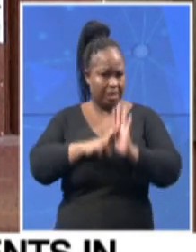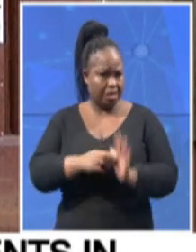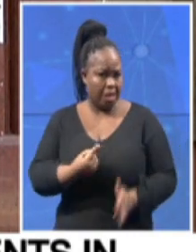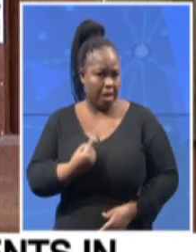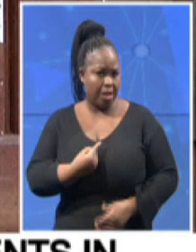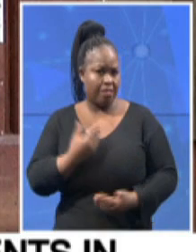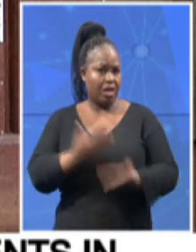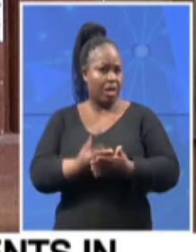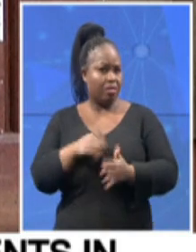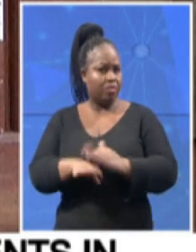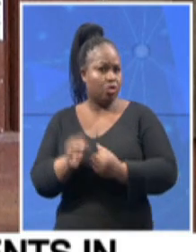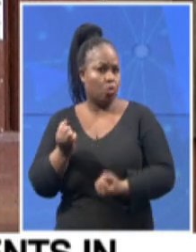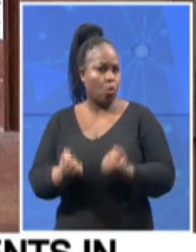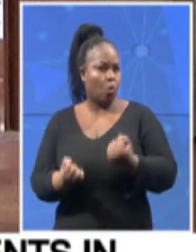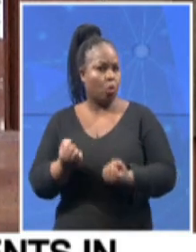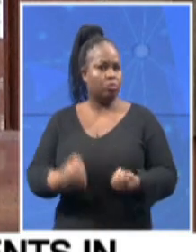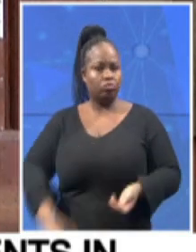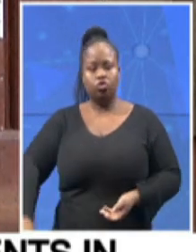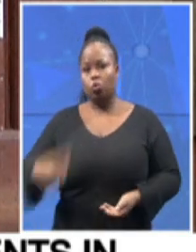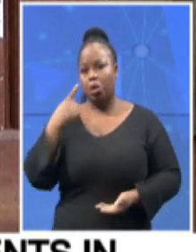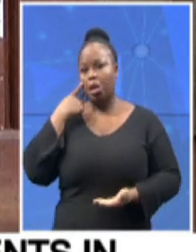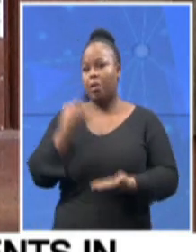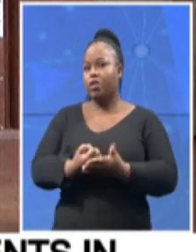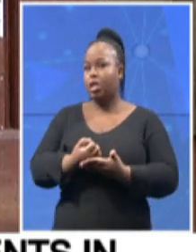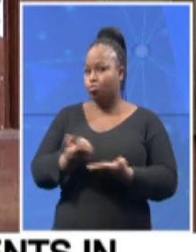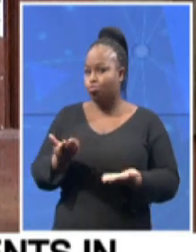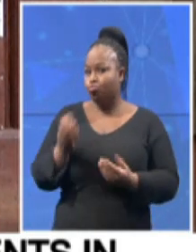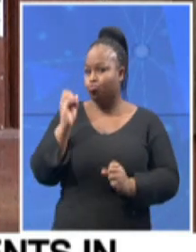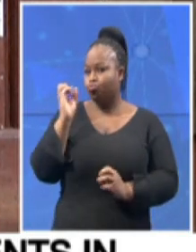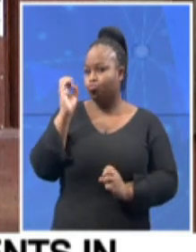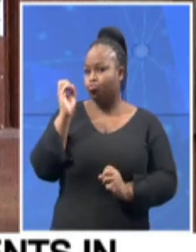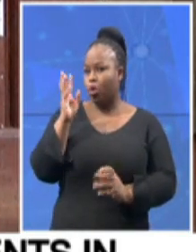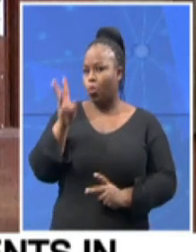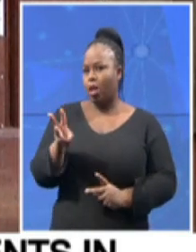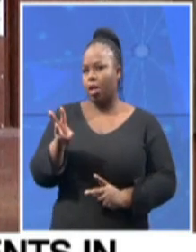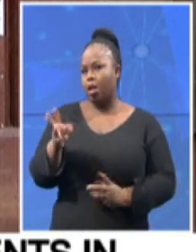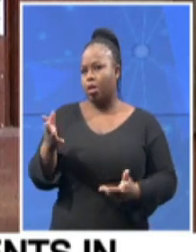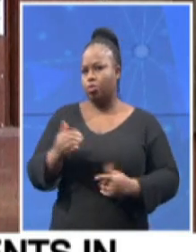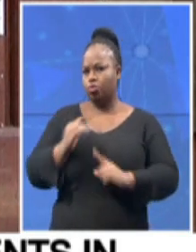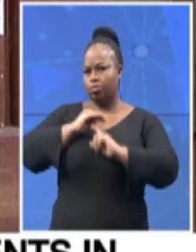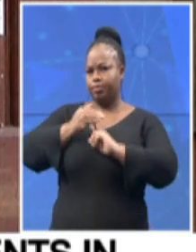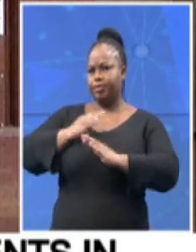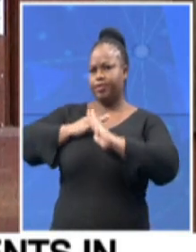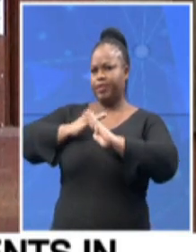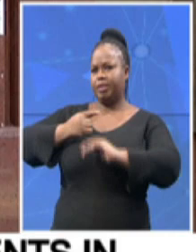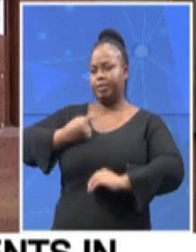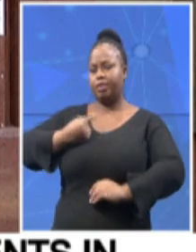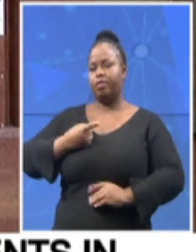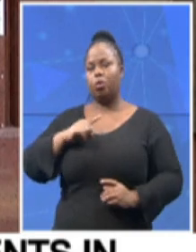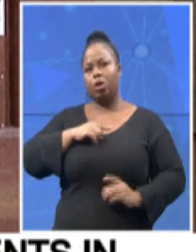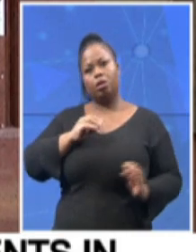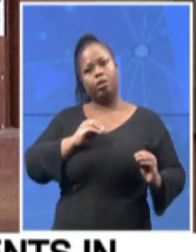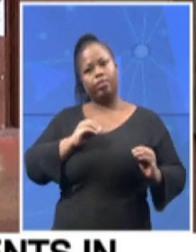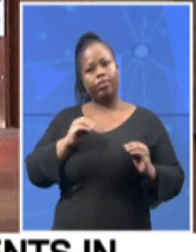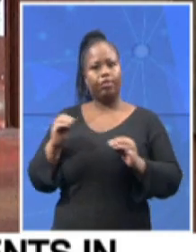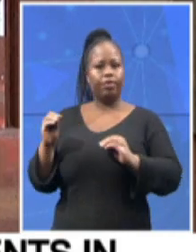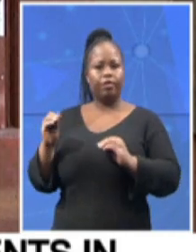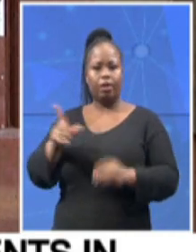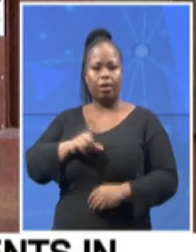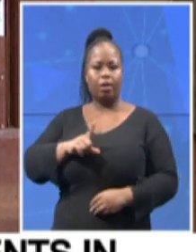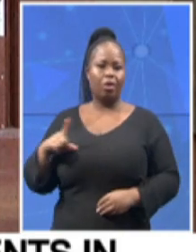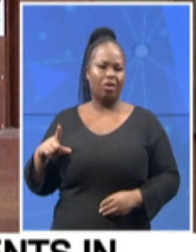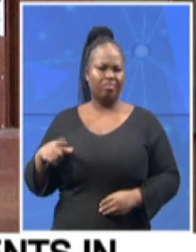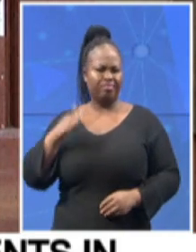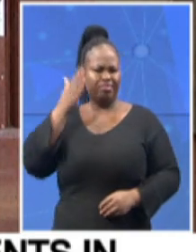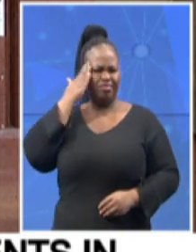themselves and actually testify in their defense during the trial. And that has actually made the trial to actually drag for a very long time.